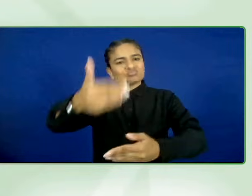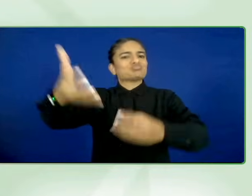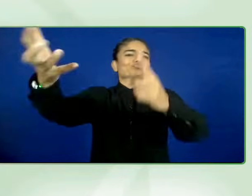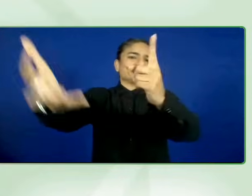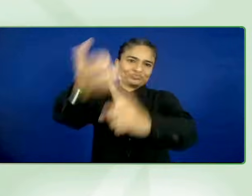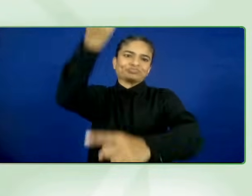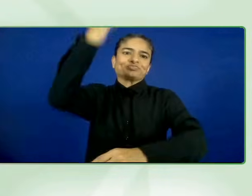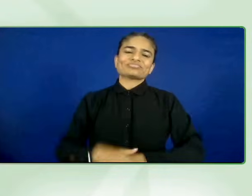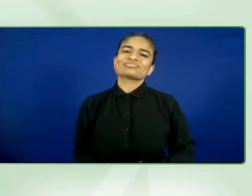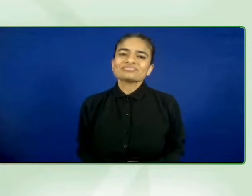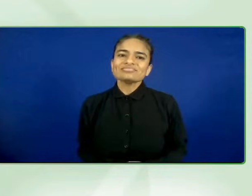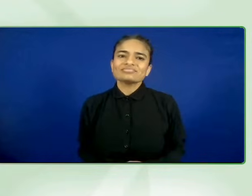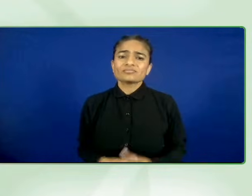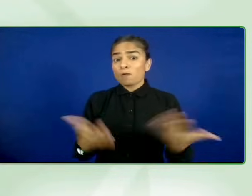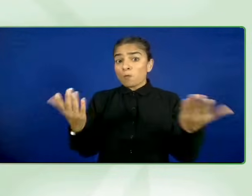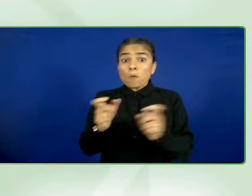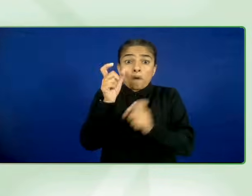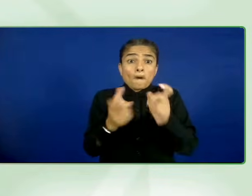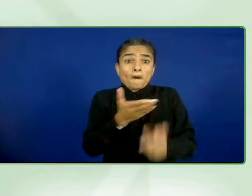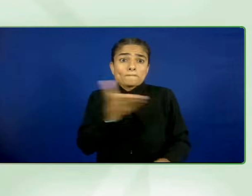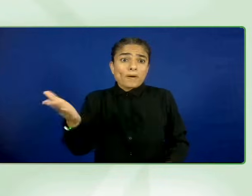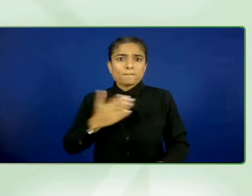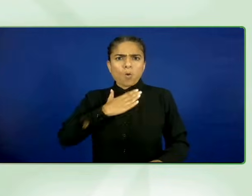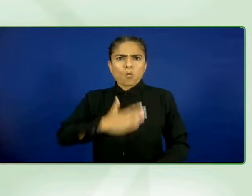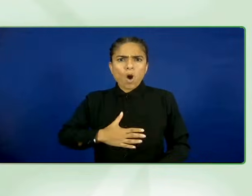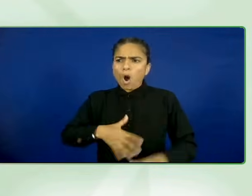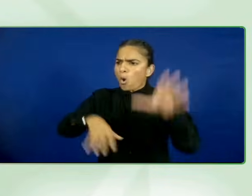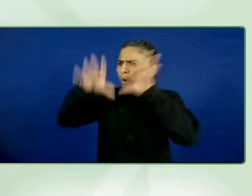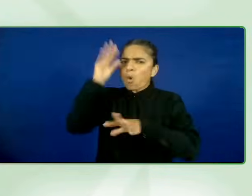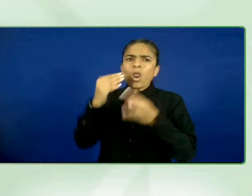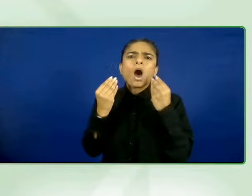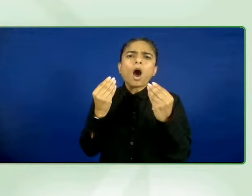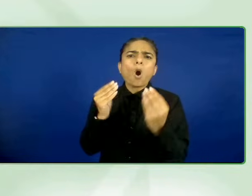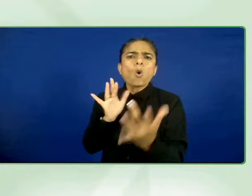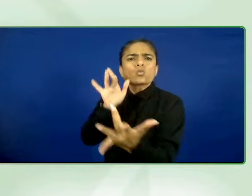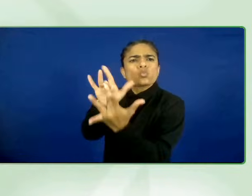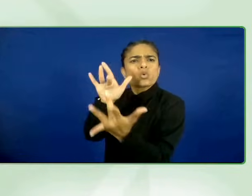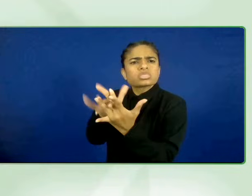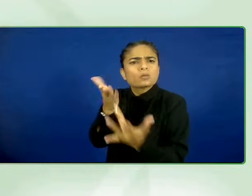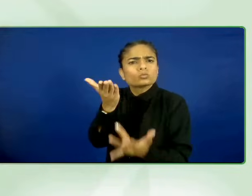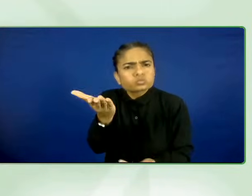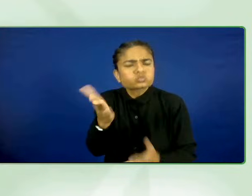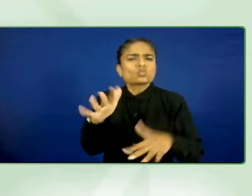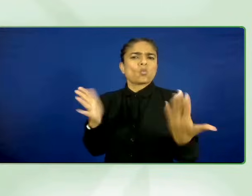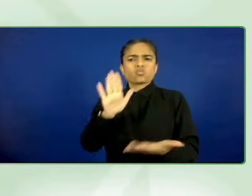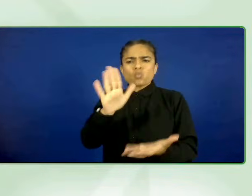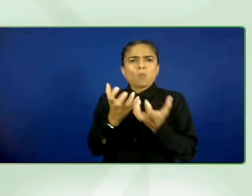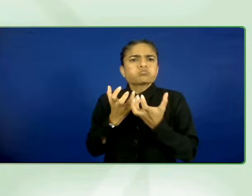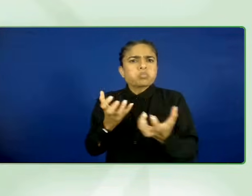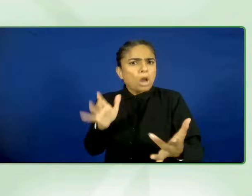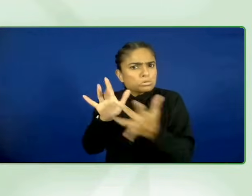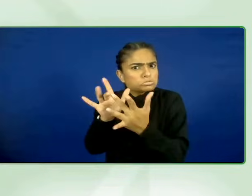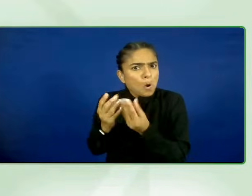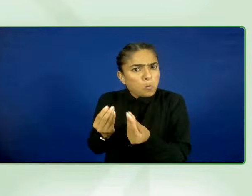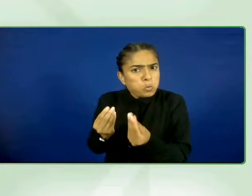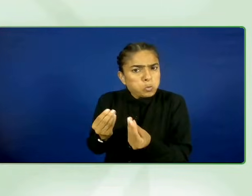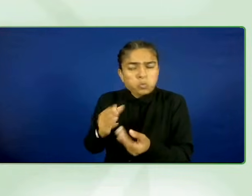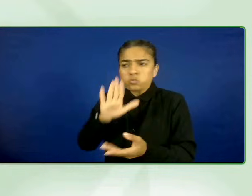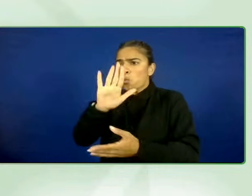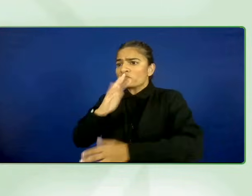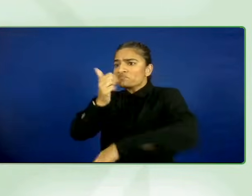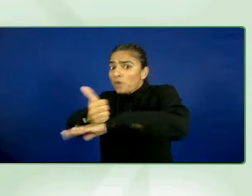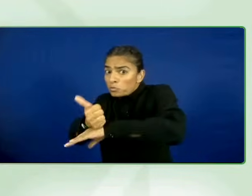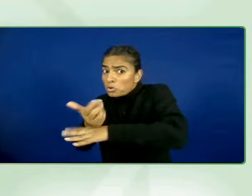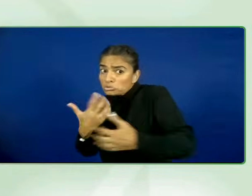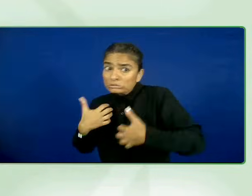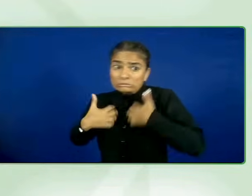more, how can they reach you or learn more about the product and the foundation? I am right here. Otherwise, after